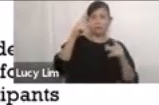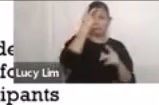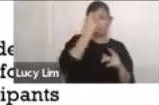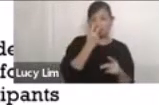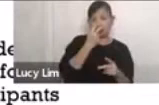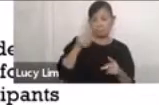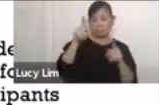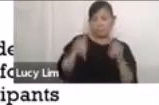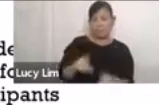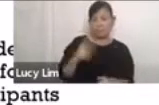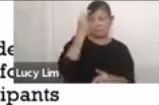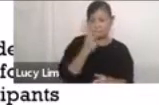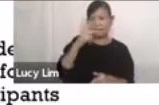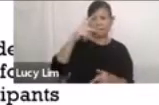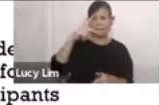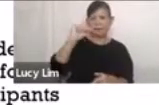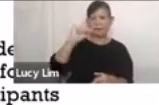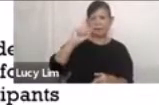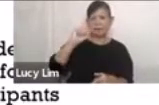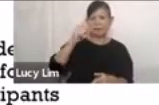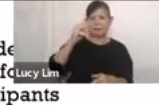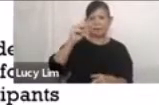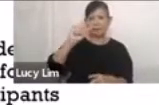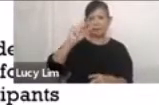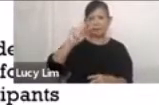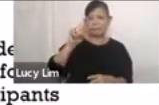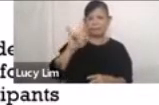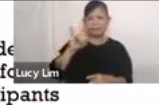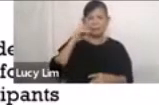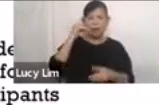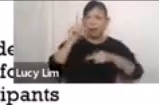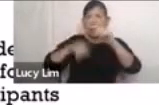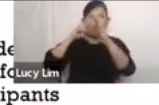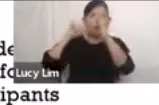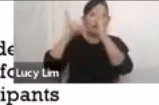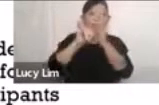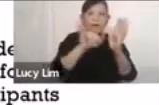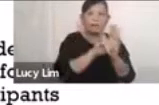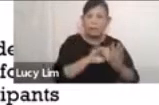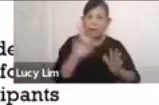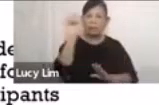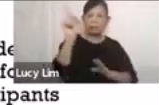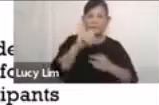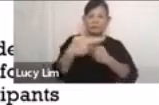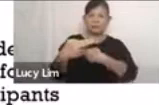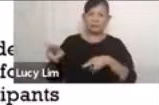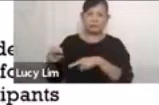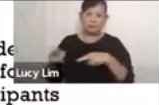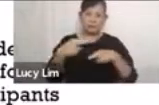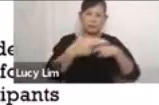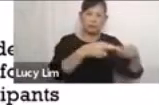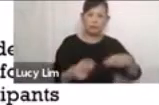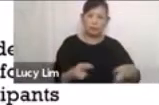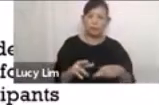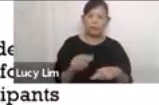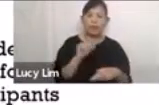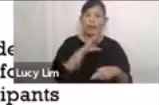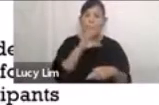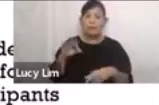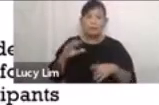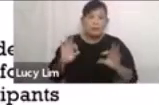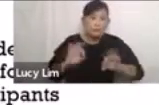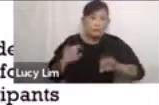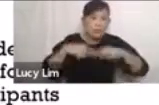it's difficult to identify which rooms to go. They have to go to the hospital with an assistant, and not everyone can afford an